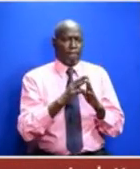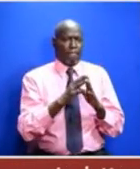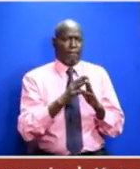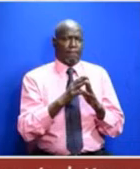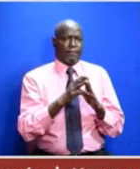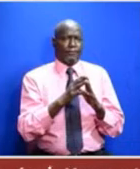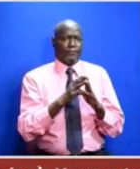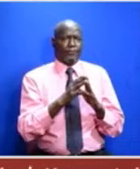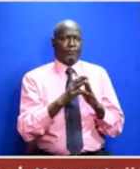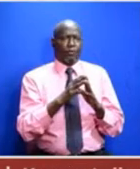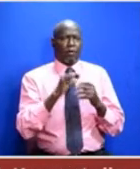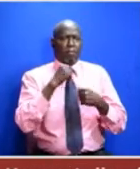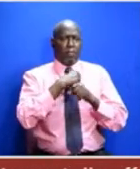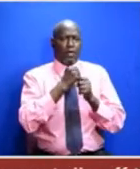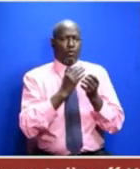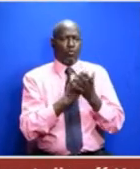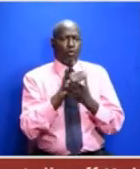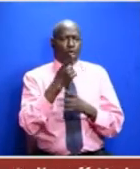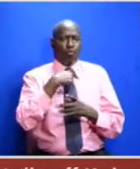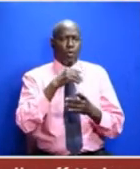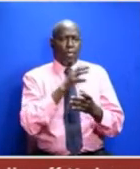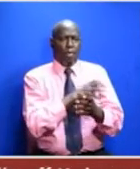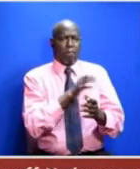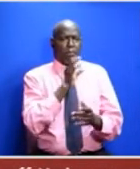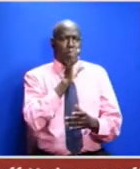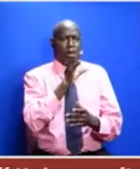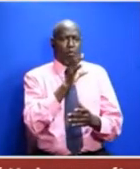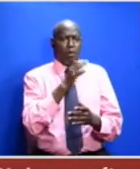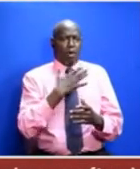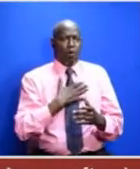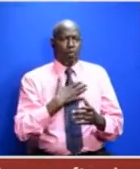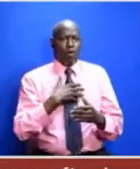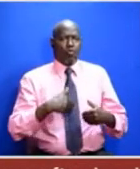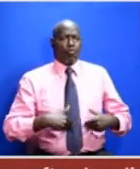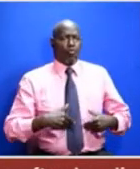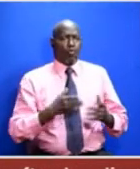to ensure that we empower our youth through digital jobs.